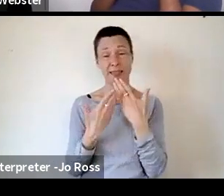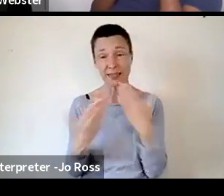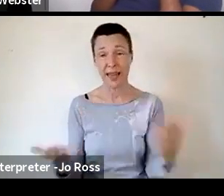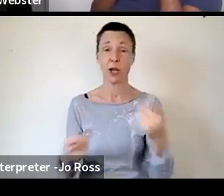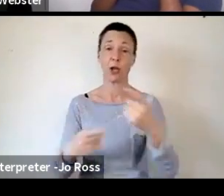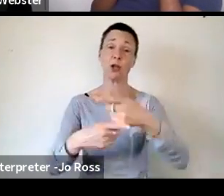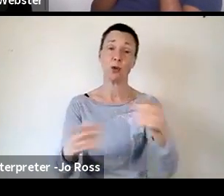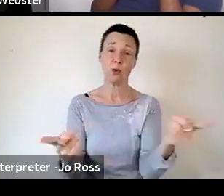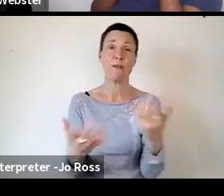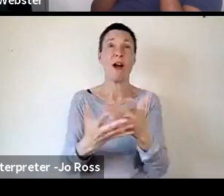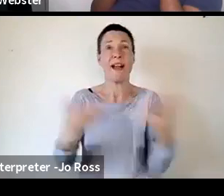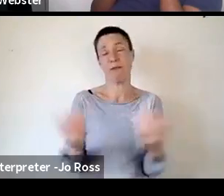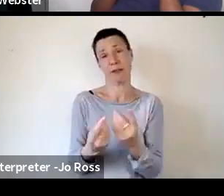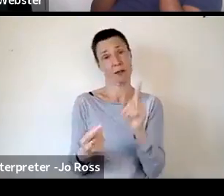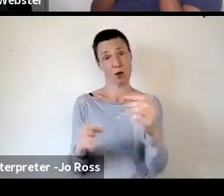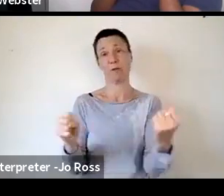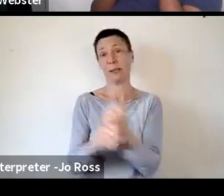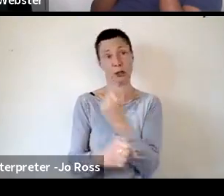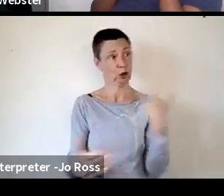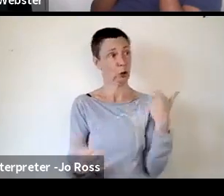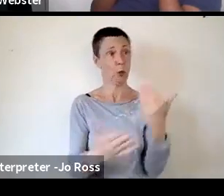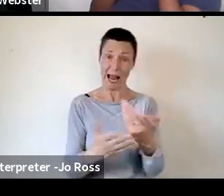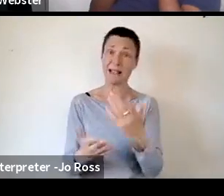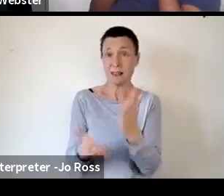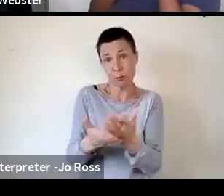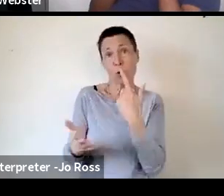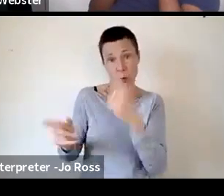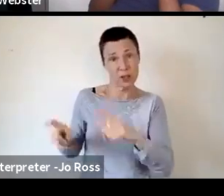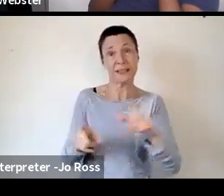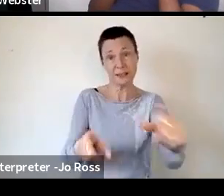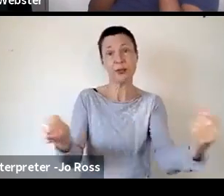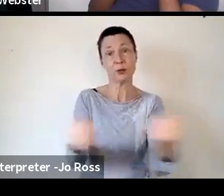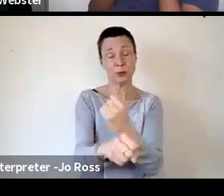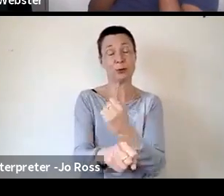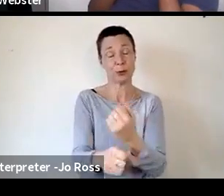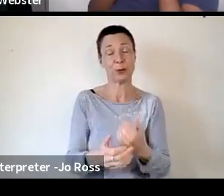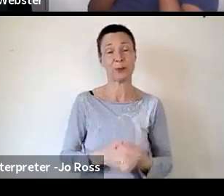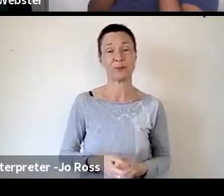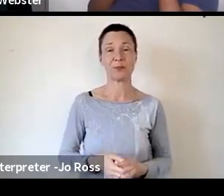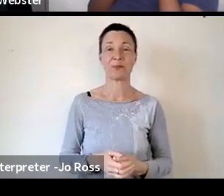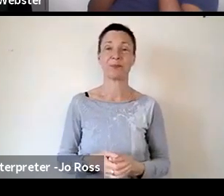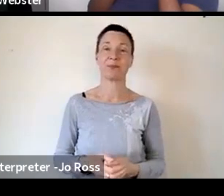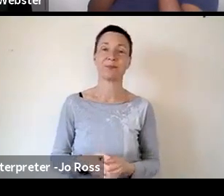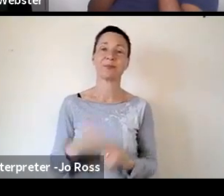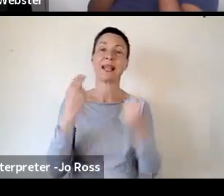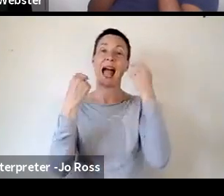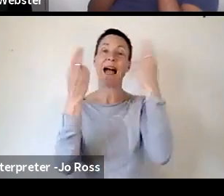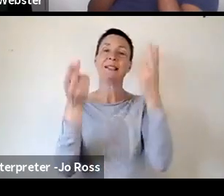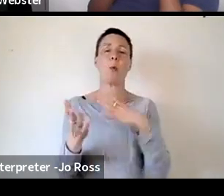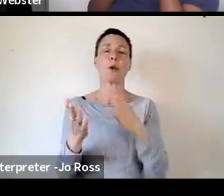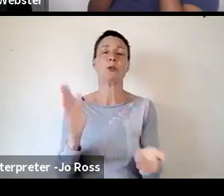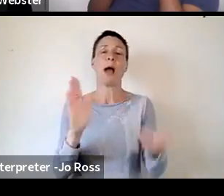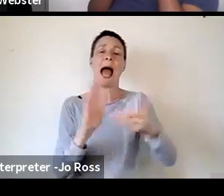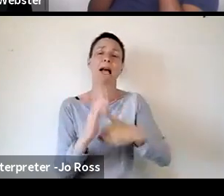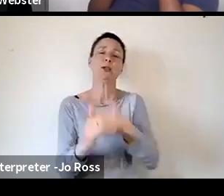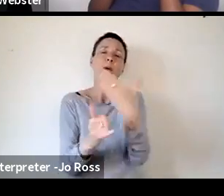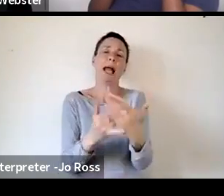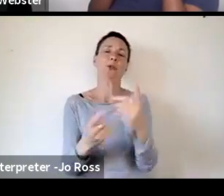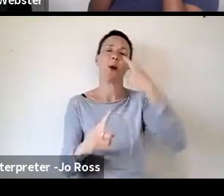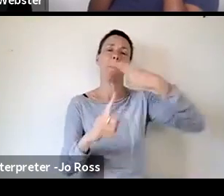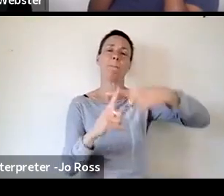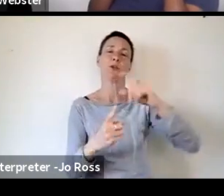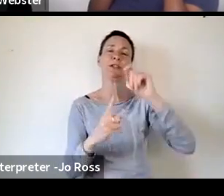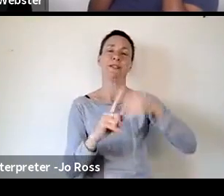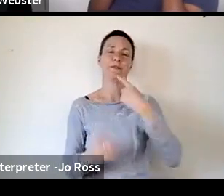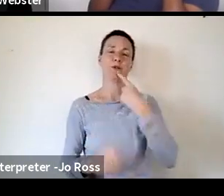guys, for everything that you have been doing and will be continuing to do. Can I also just end on a really positive note as well, and say,